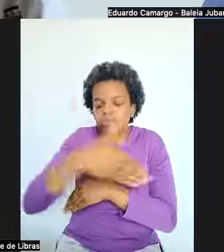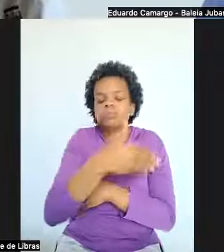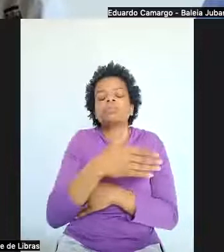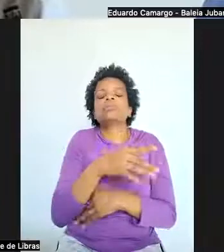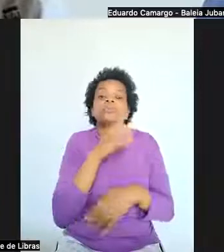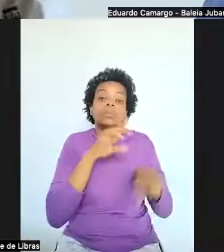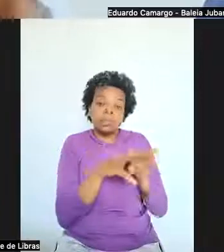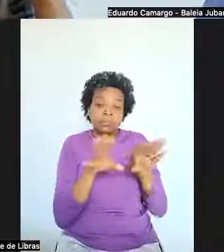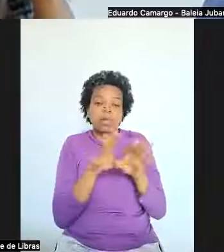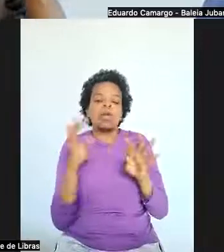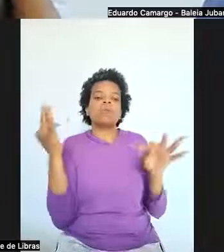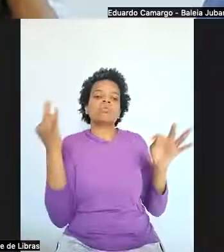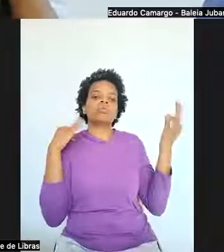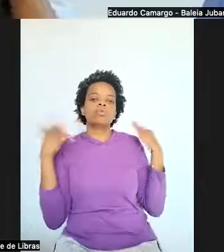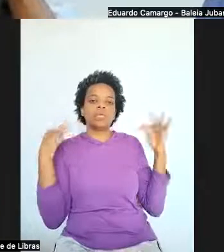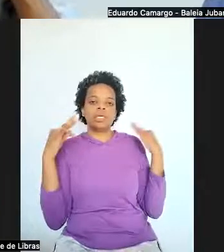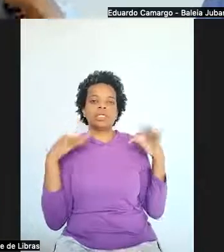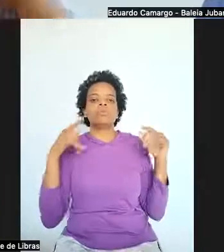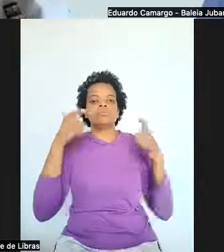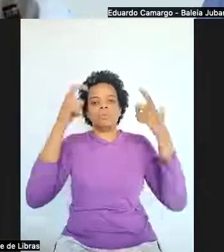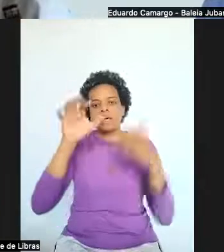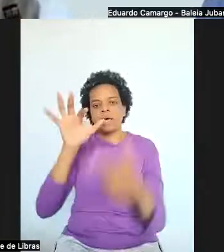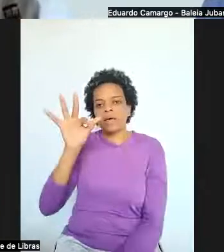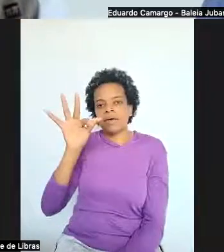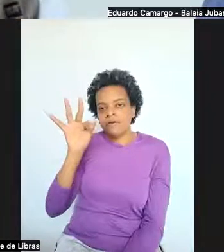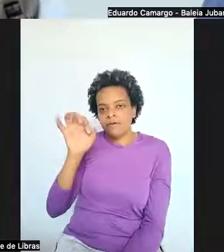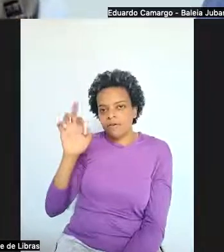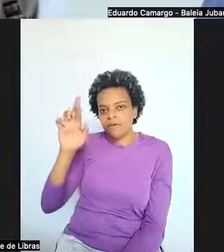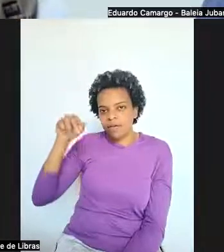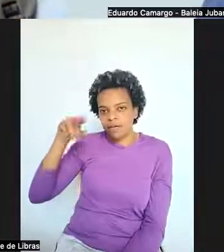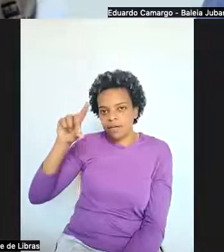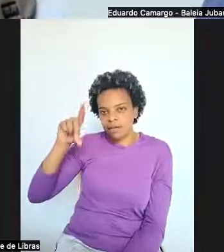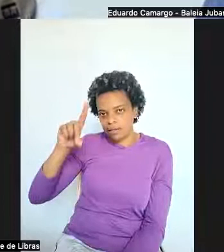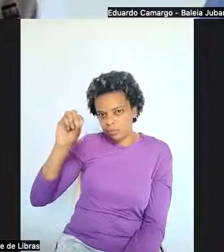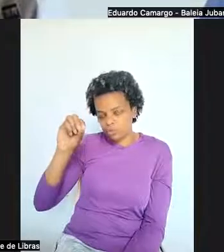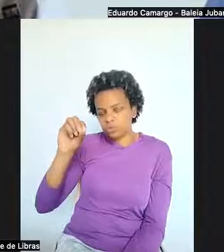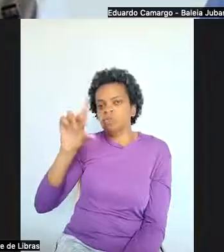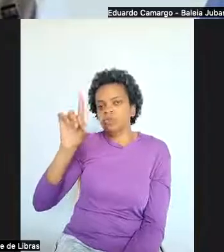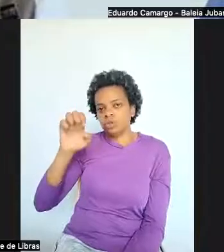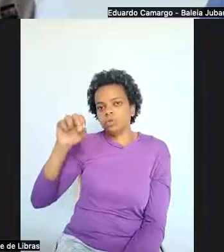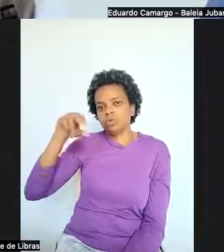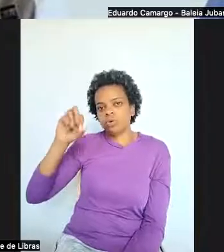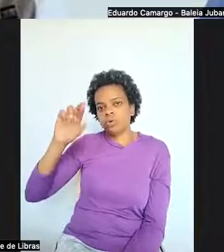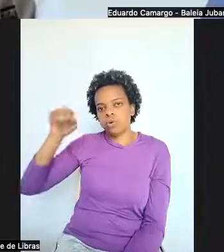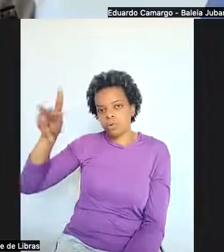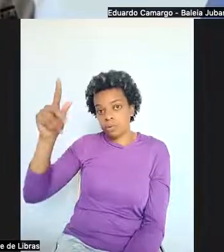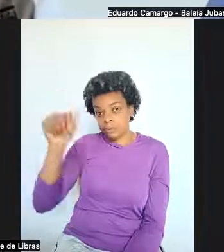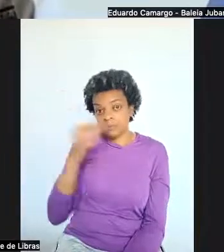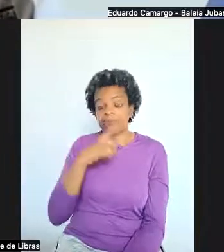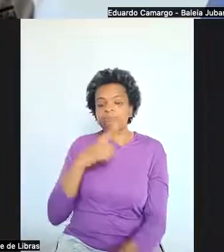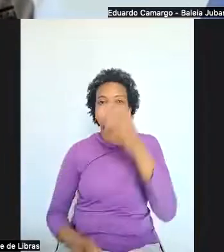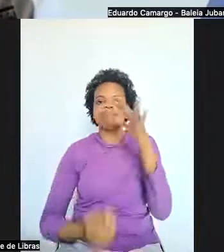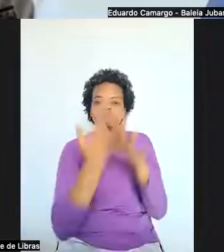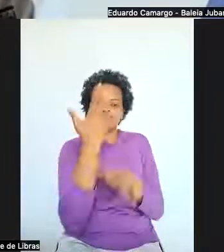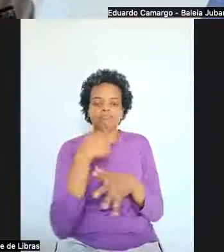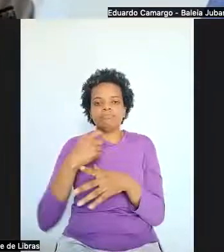we also raised data related to tourism in Fernando de Noronha archipelago and incidental fishing. So these projects are really important